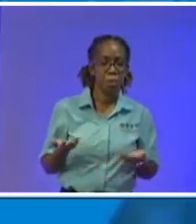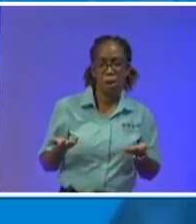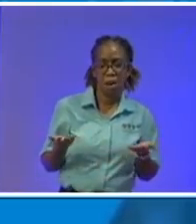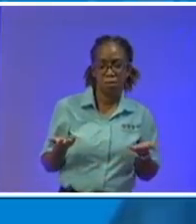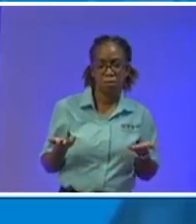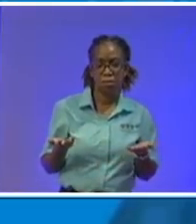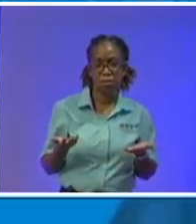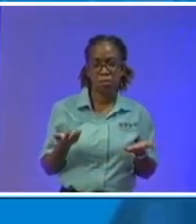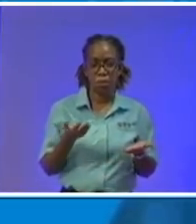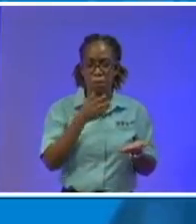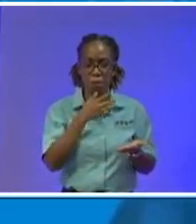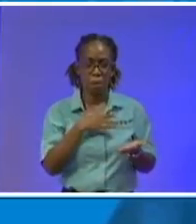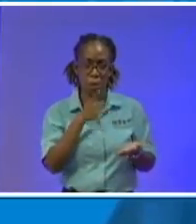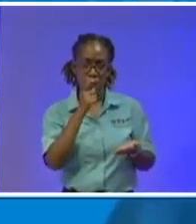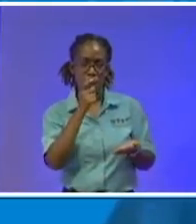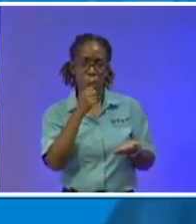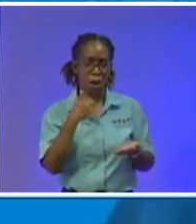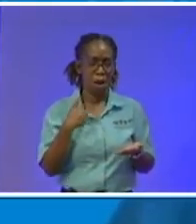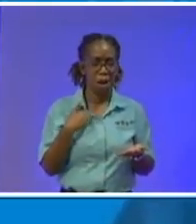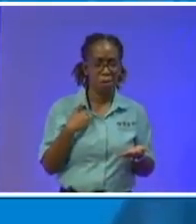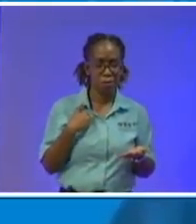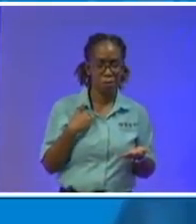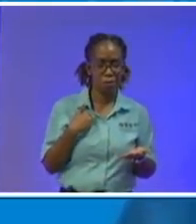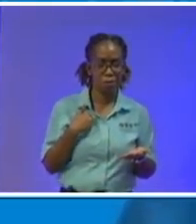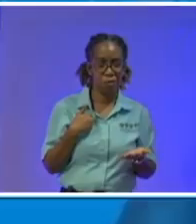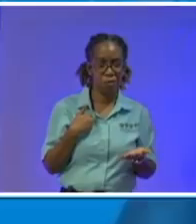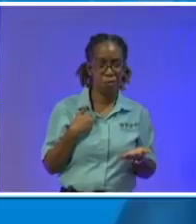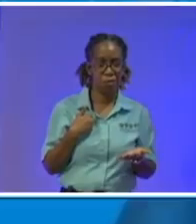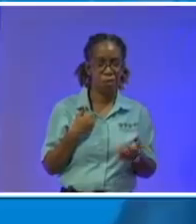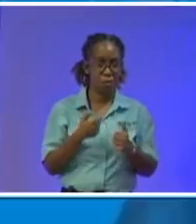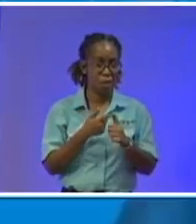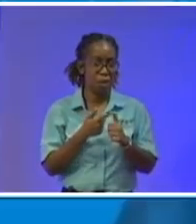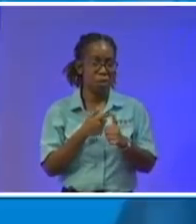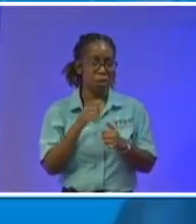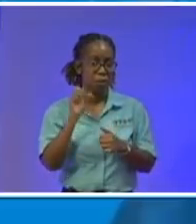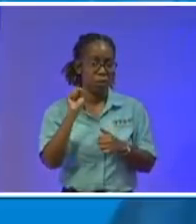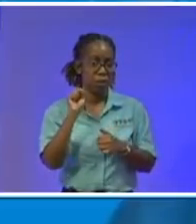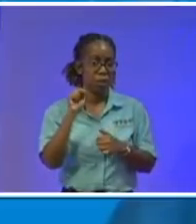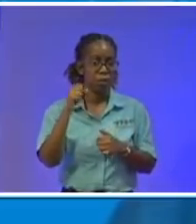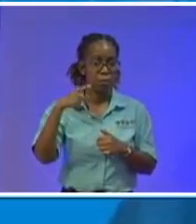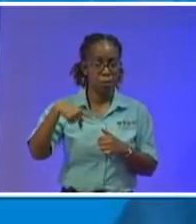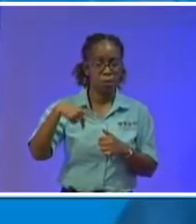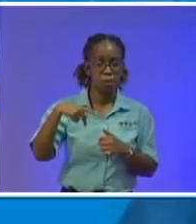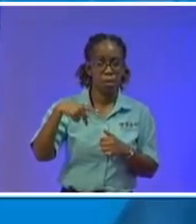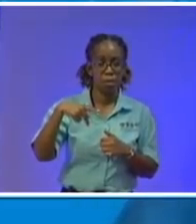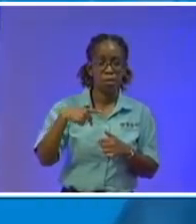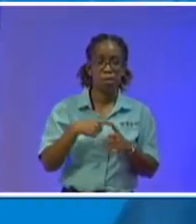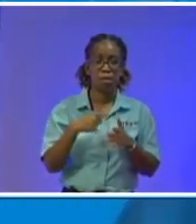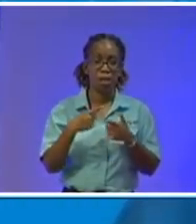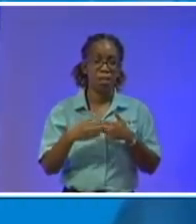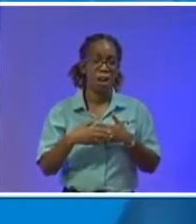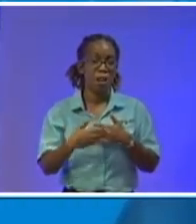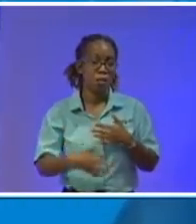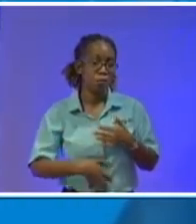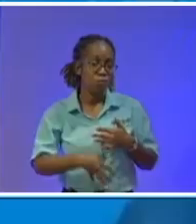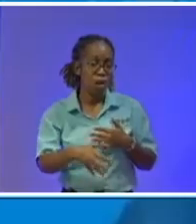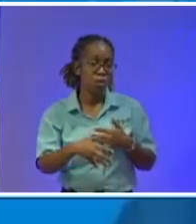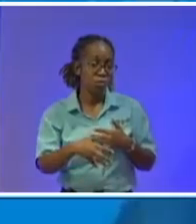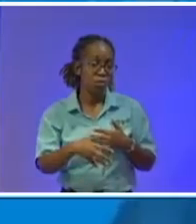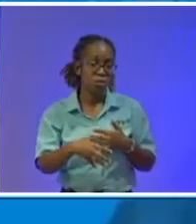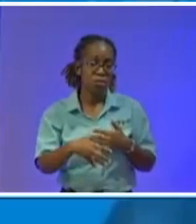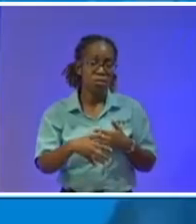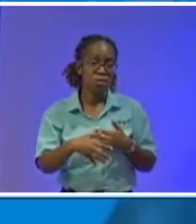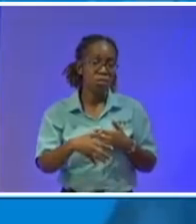first taken a Sinopharm and then she got pregnant. And then she's allowed 2 doses of the